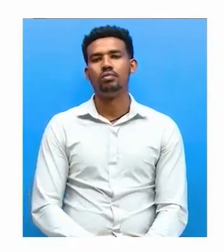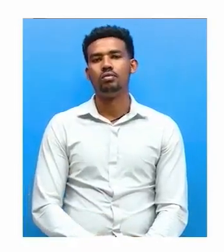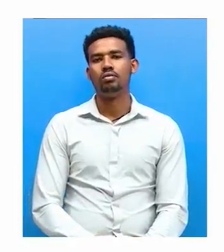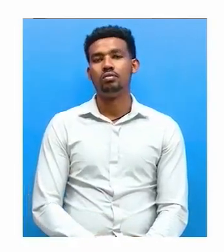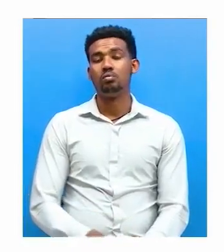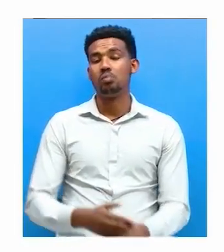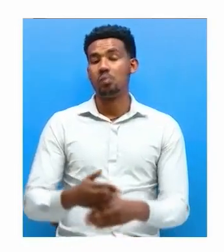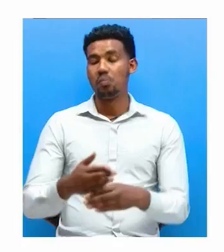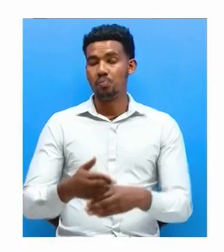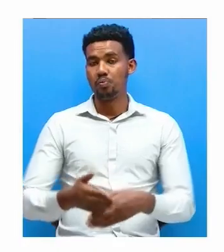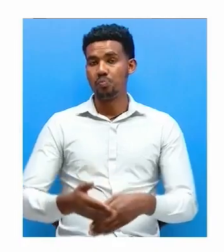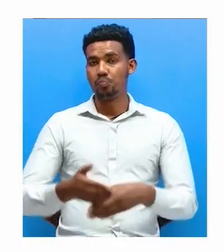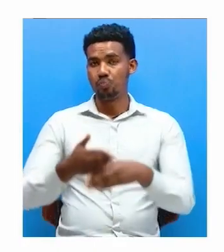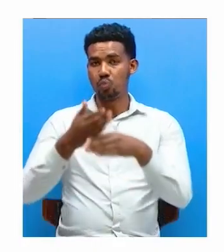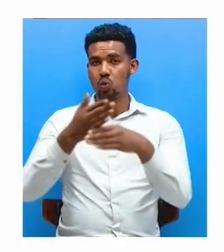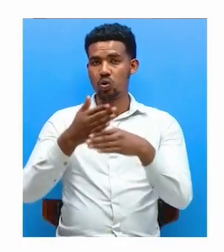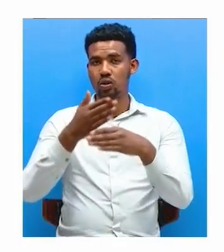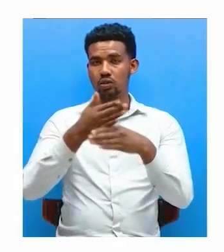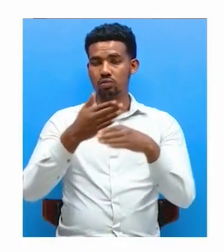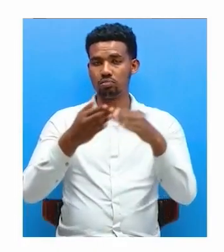building